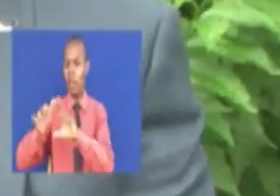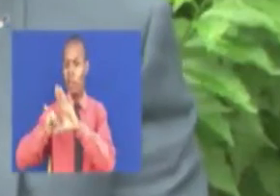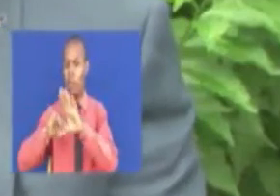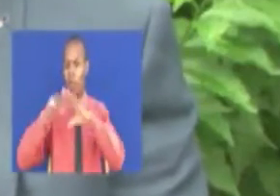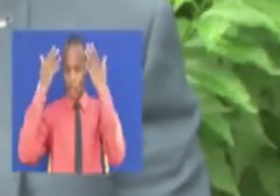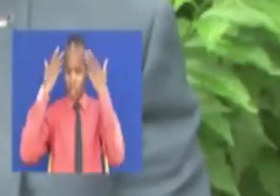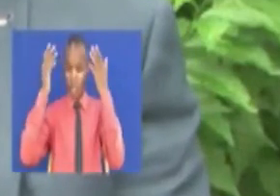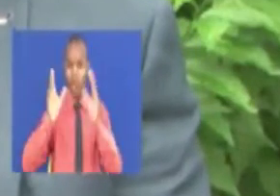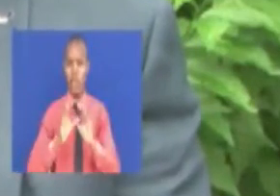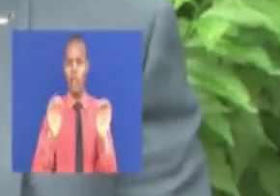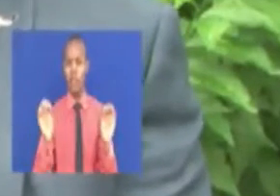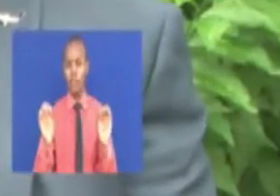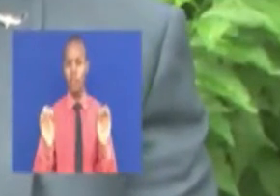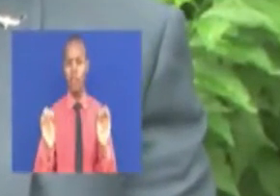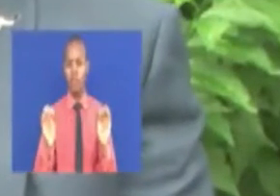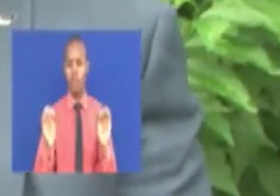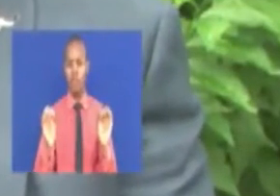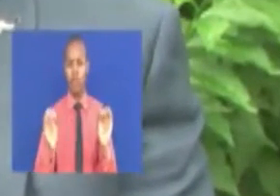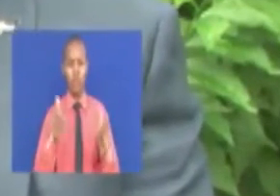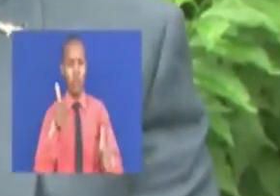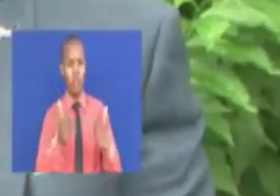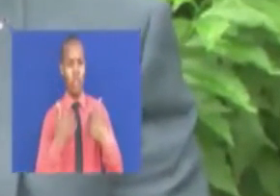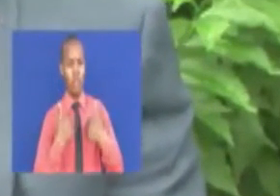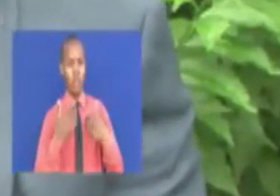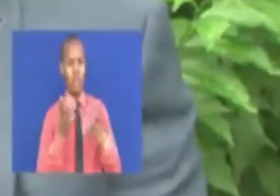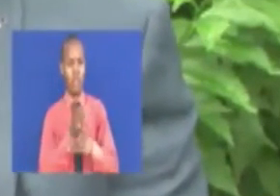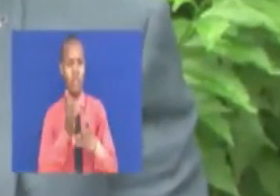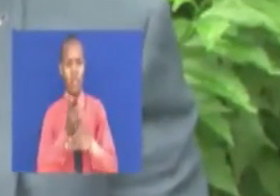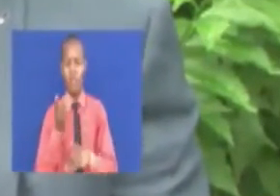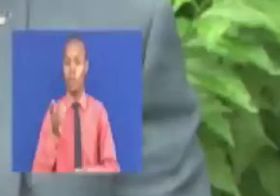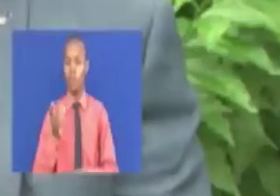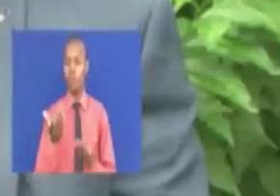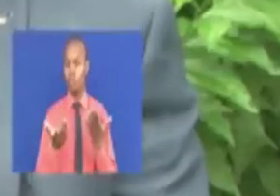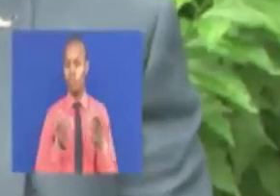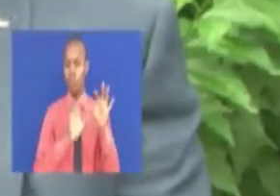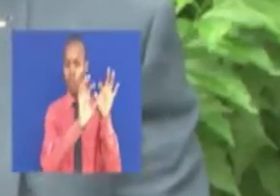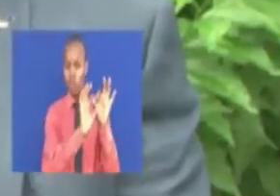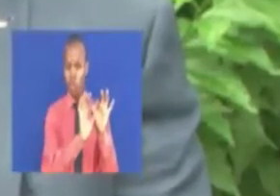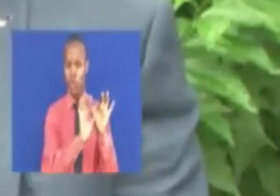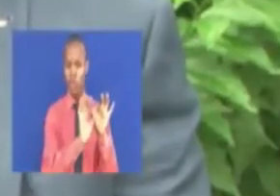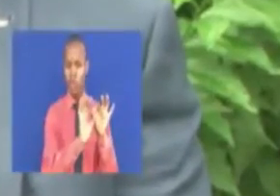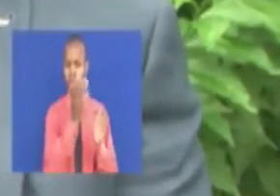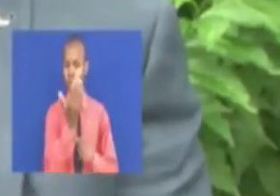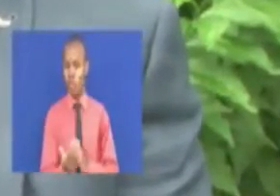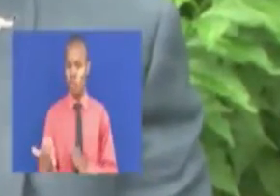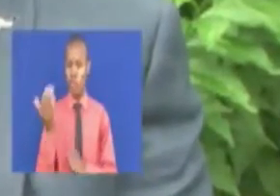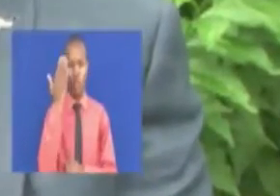a friend, giving a different structure of bond. They normally don't give